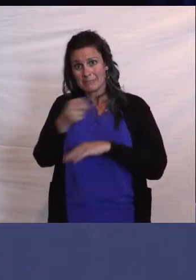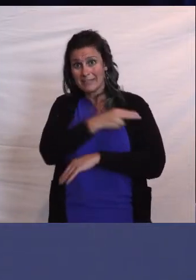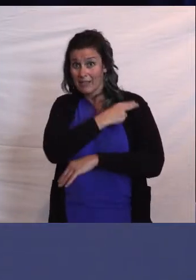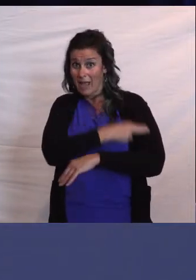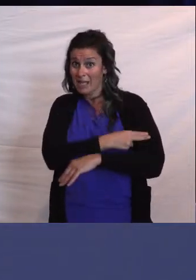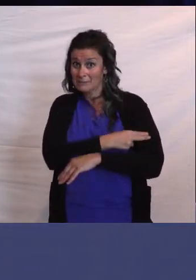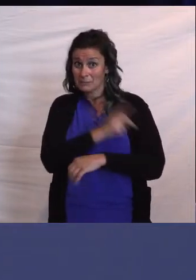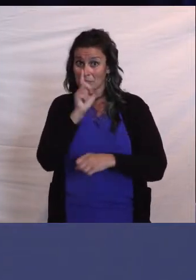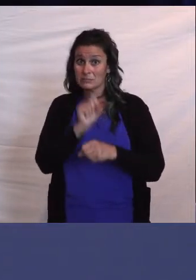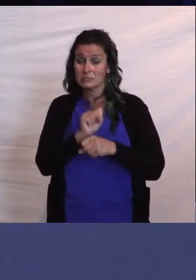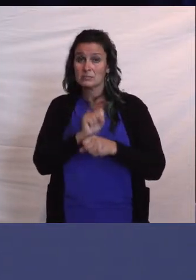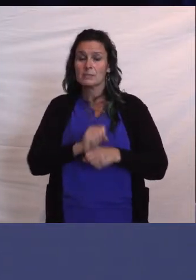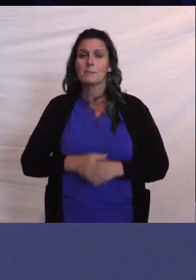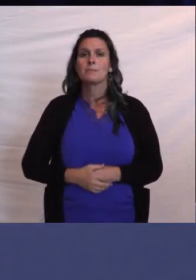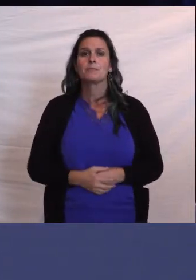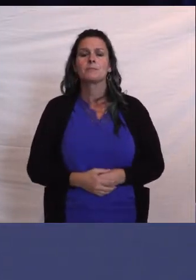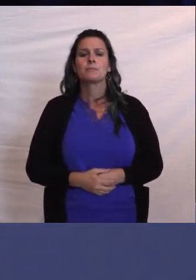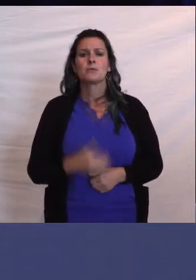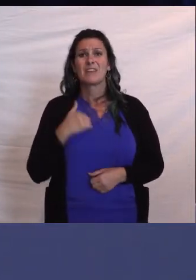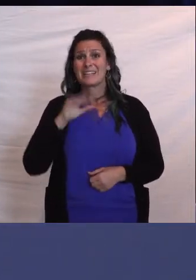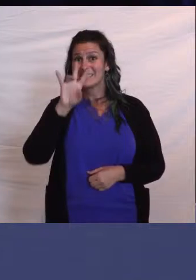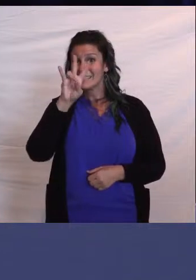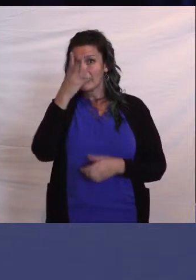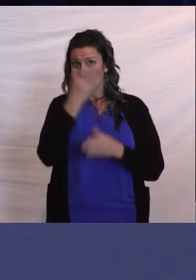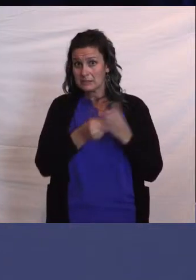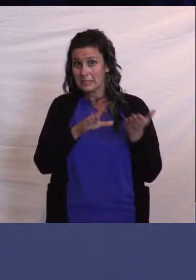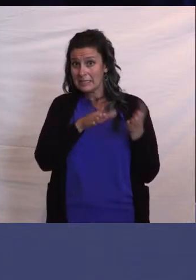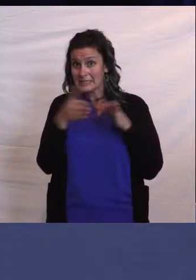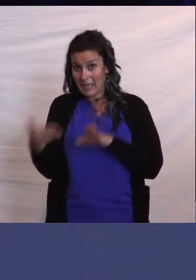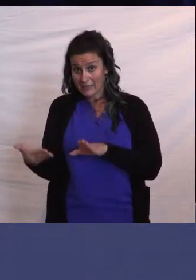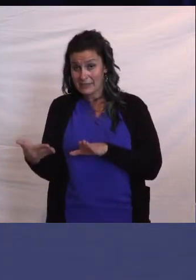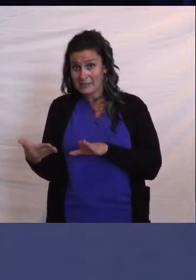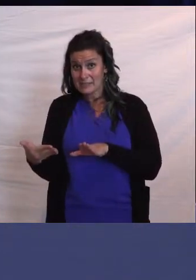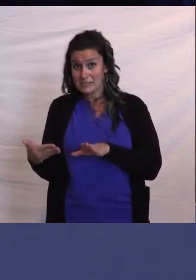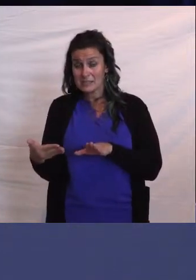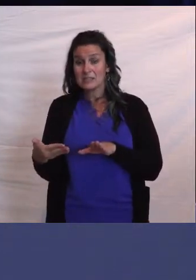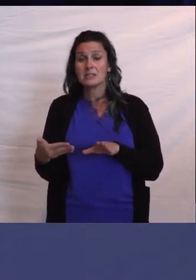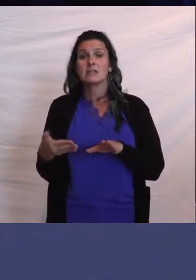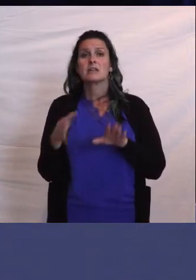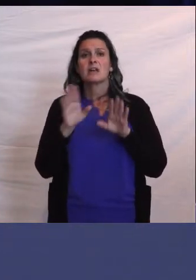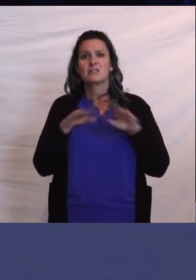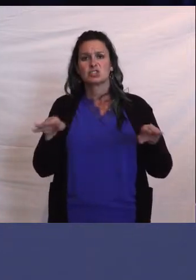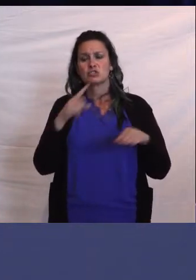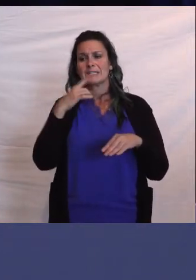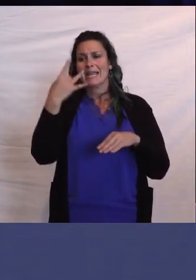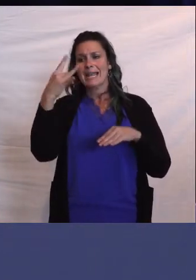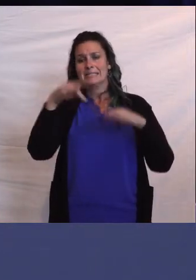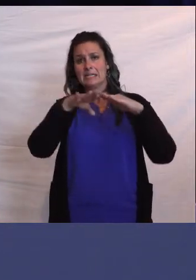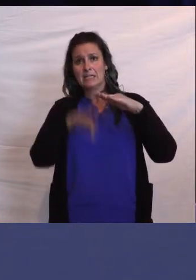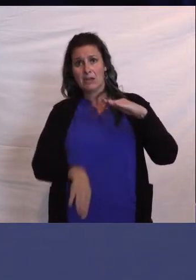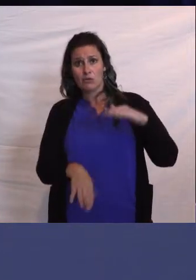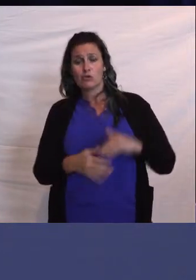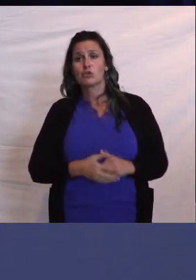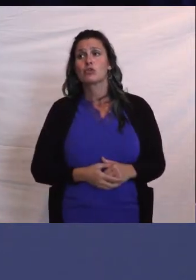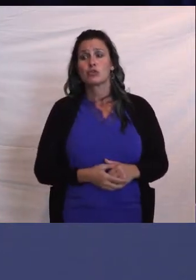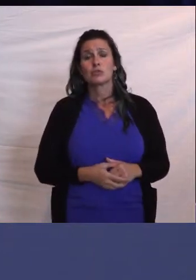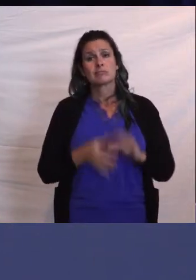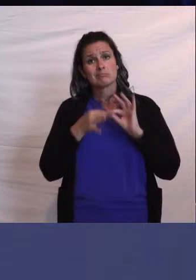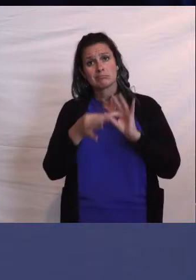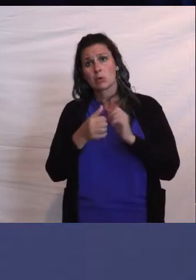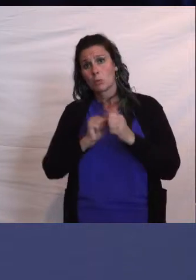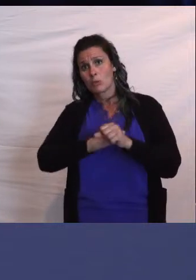in time. And we have had 7 deaths of individuals 18 years and younger from